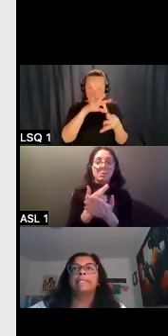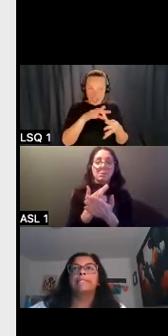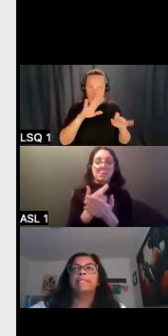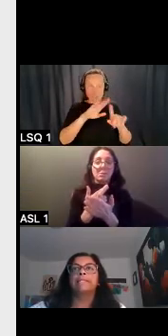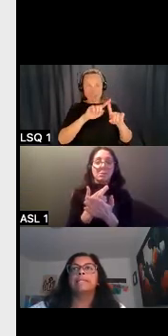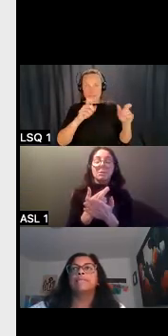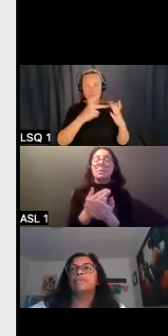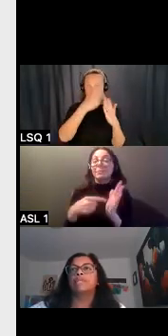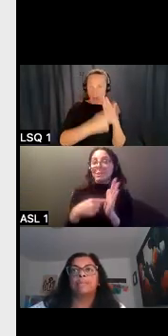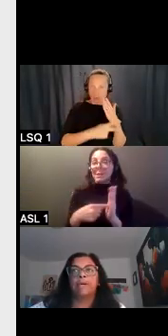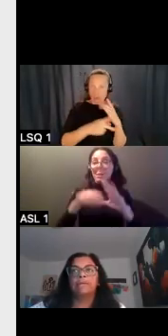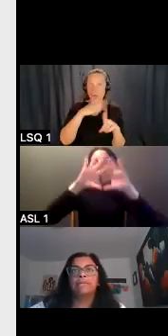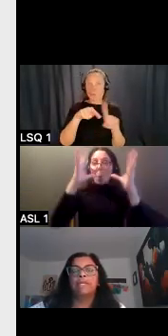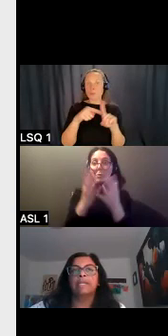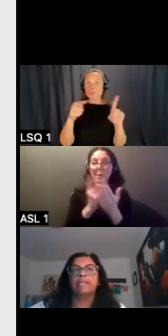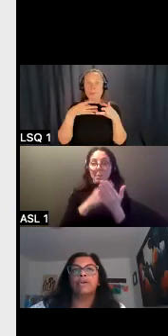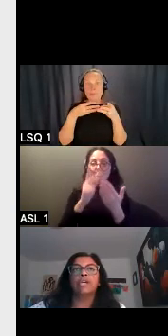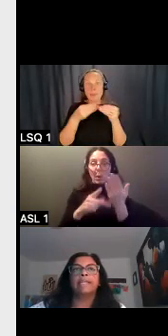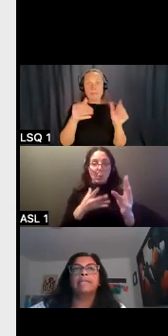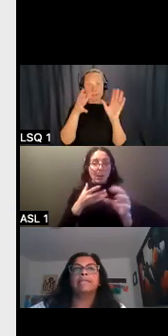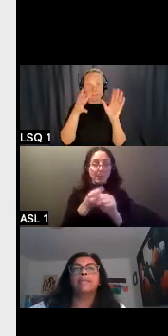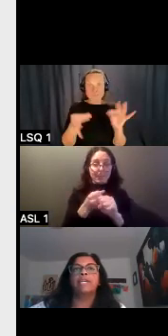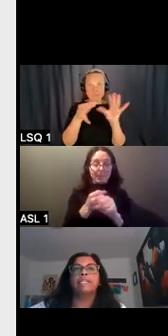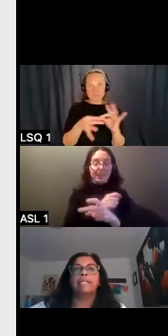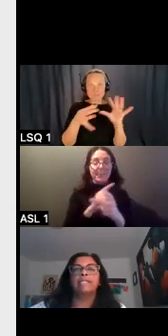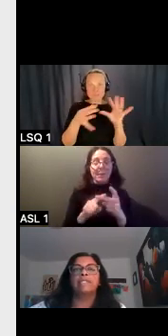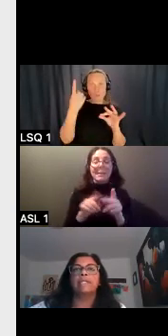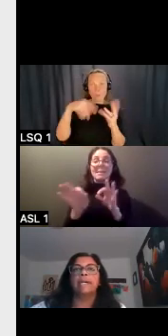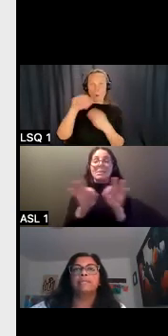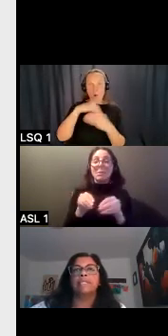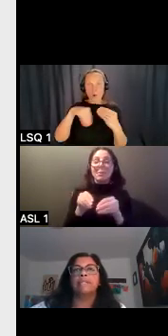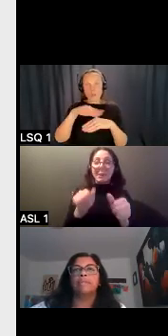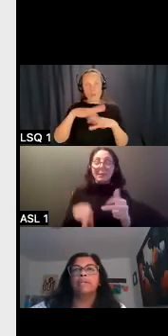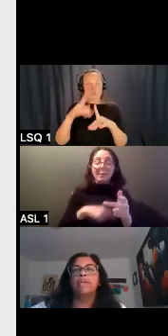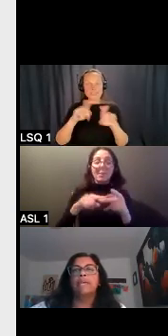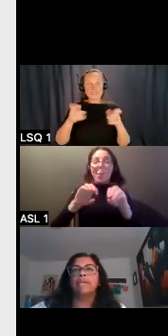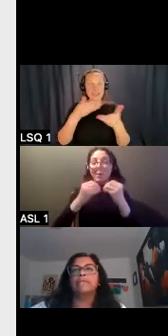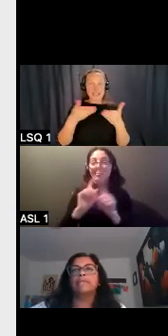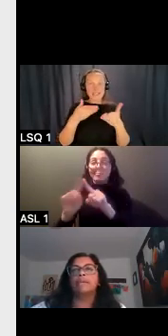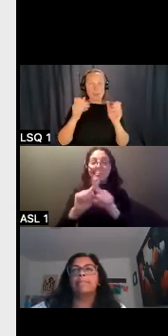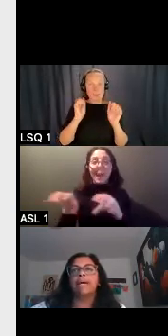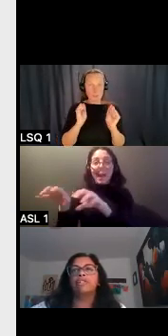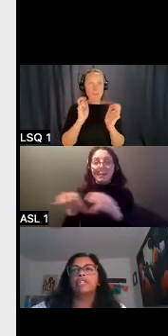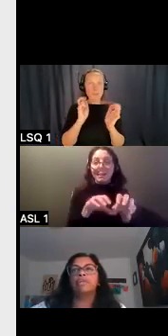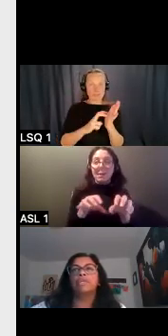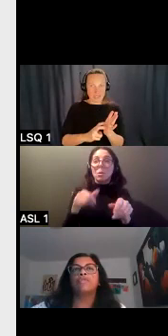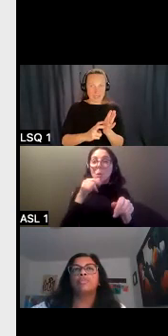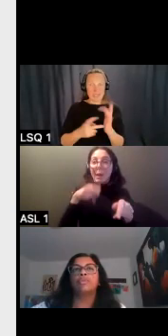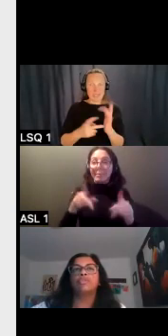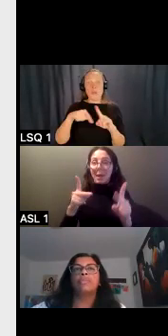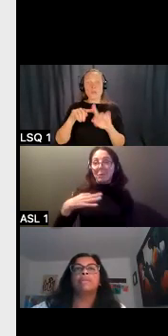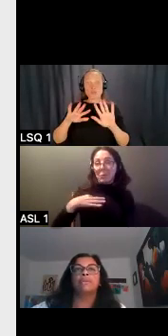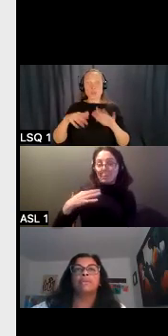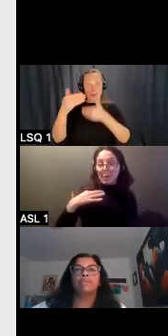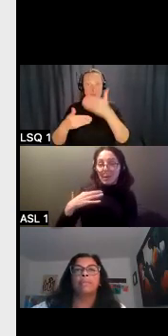overview of the program, description of the expenses, organizations, and activities that are admissible, and